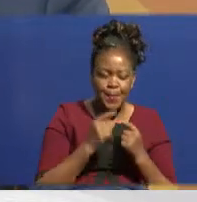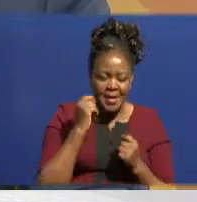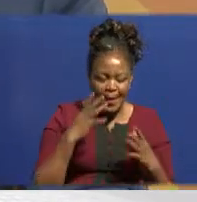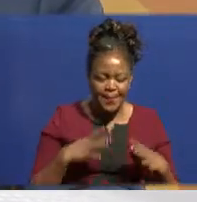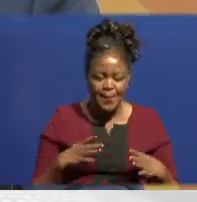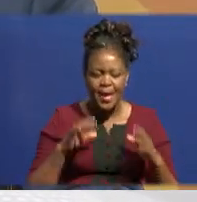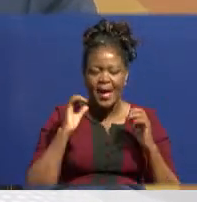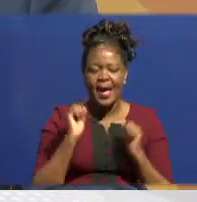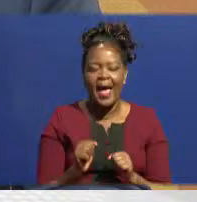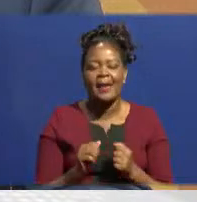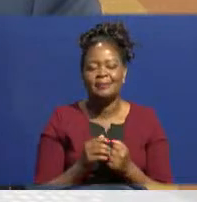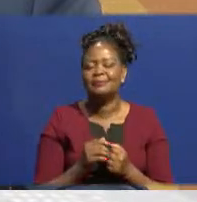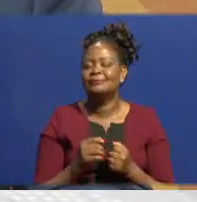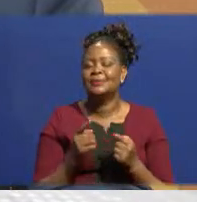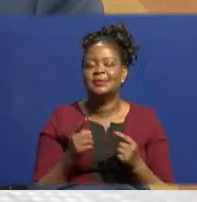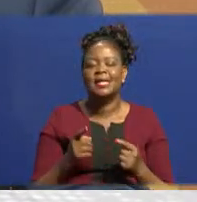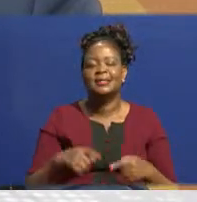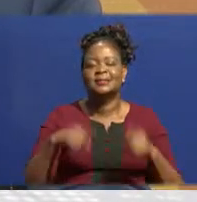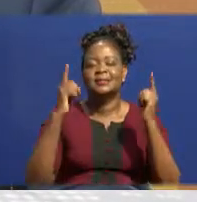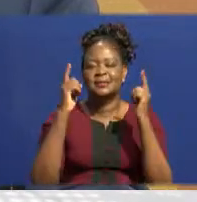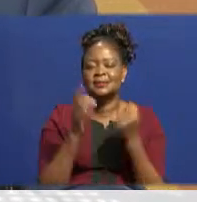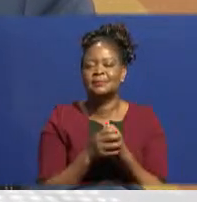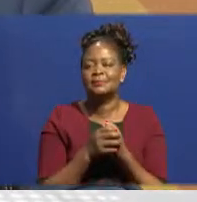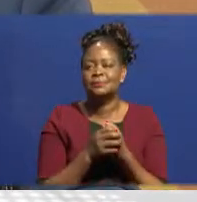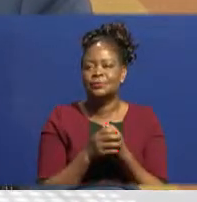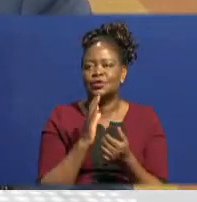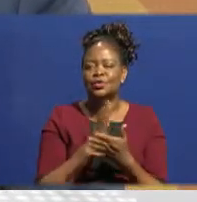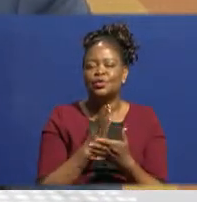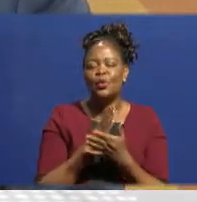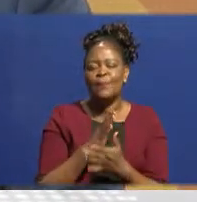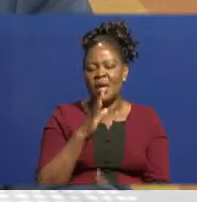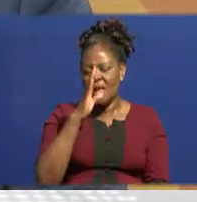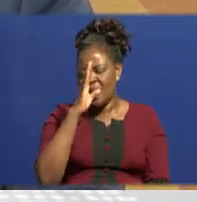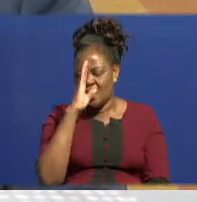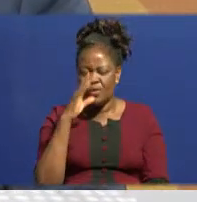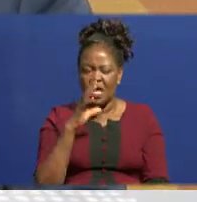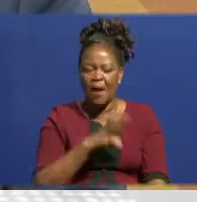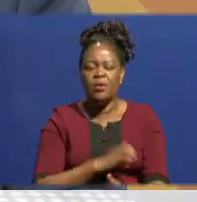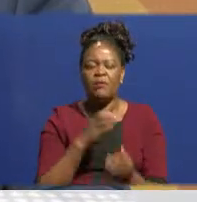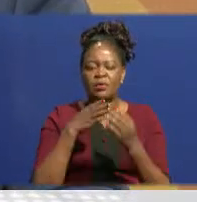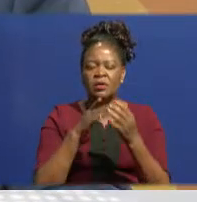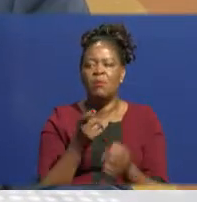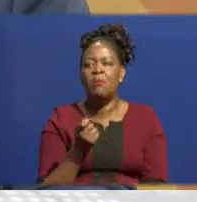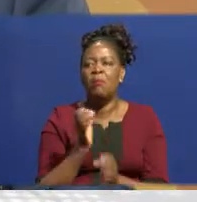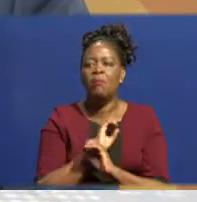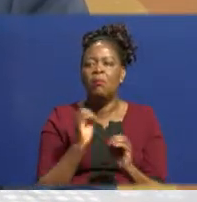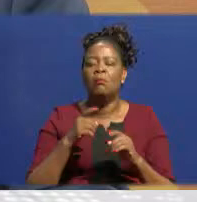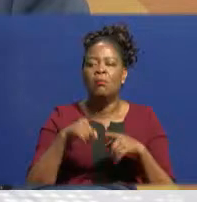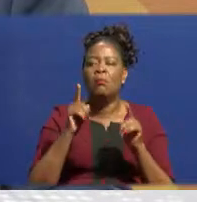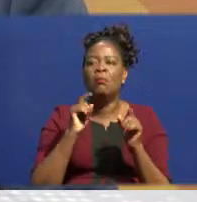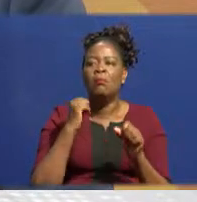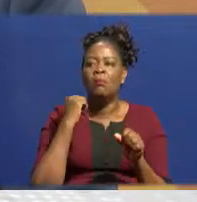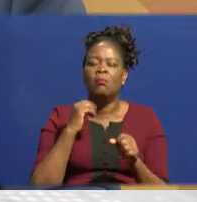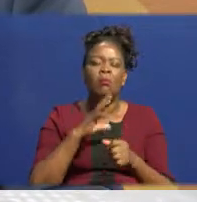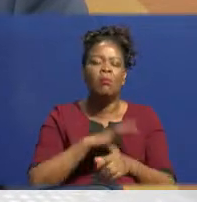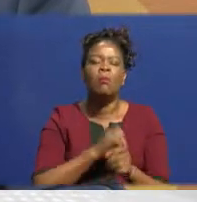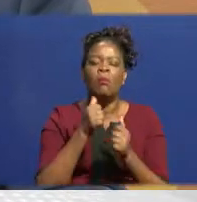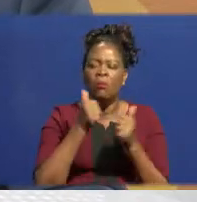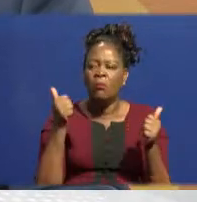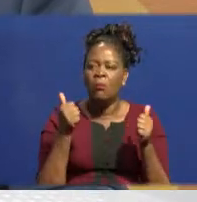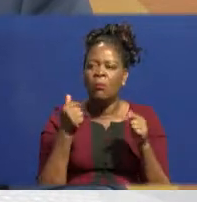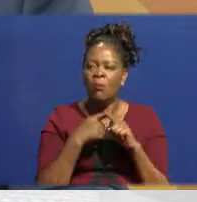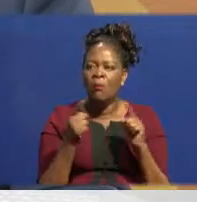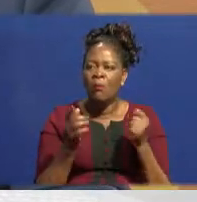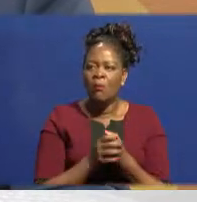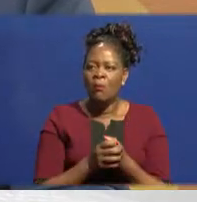go through without... We, of course, I don't doubt the capacity of leader of minority. He has got capacity to do so,